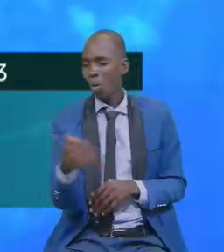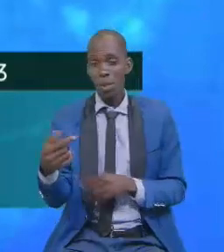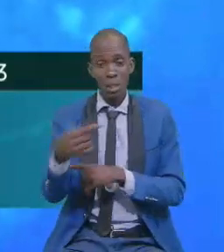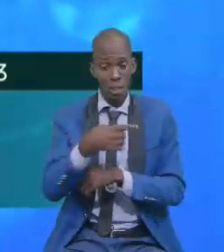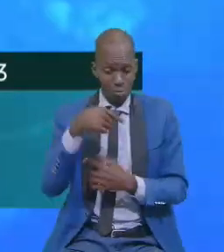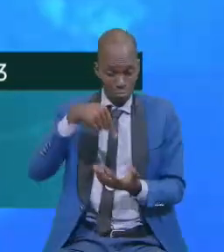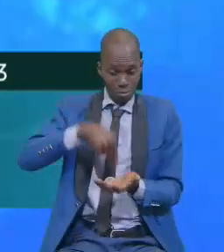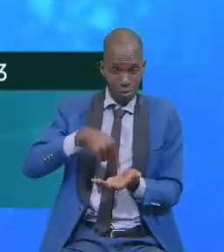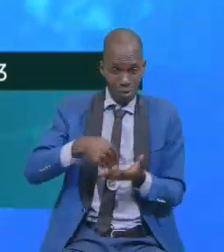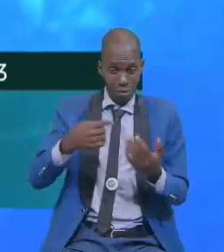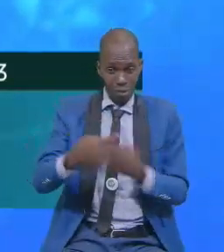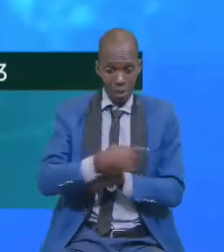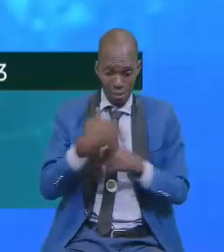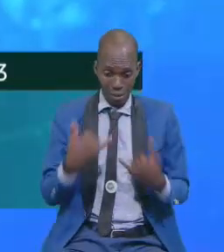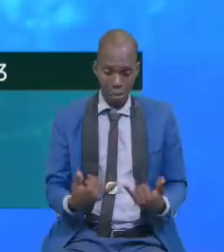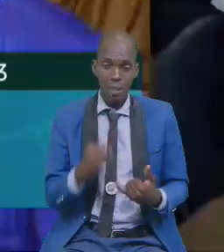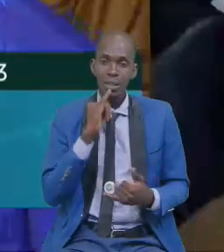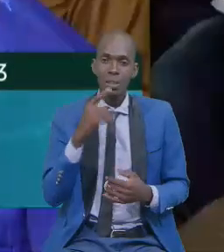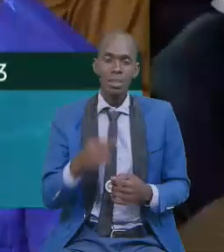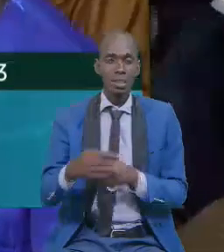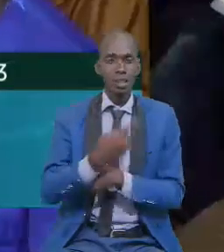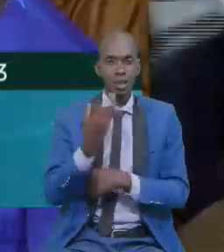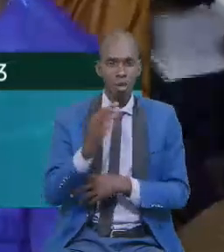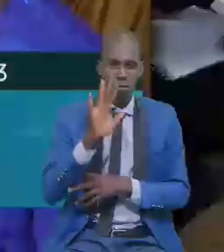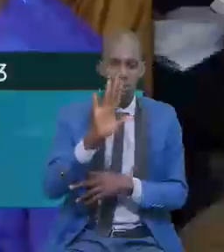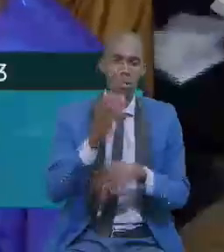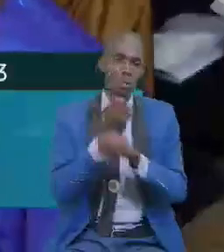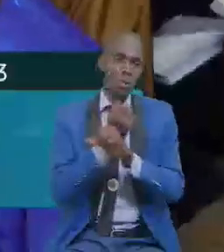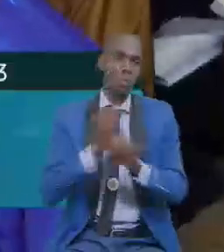the day of your salvation.